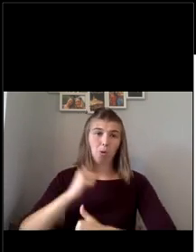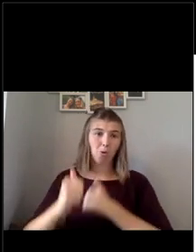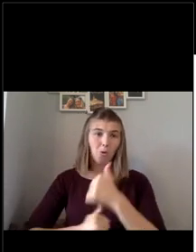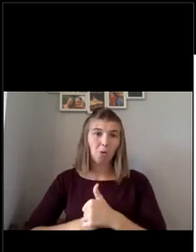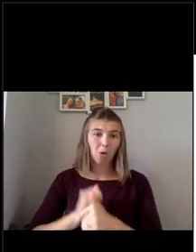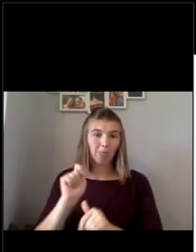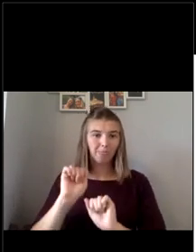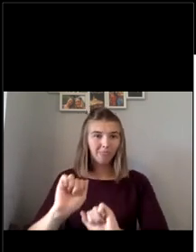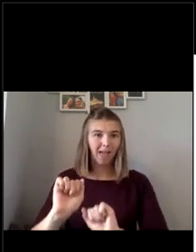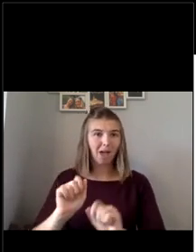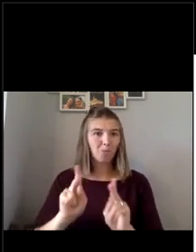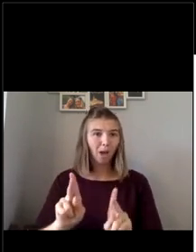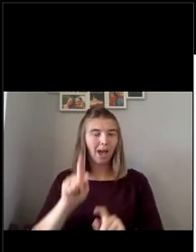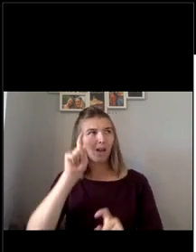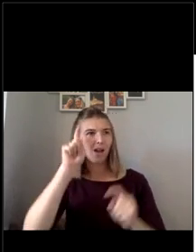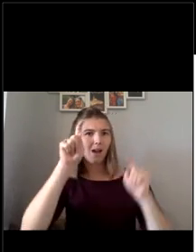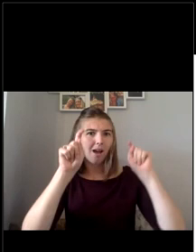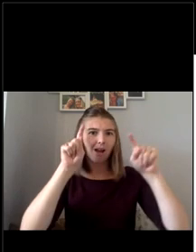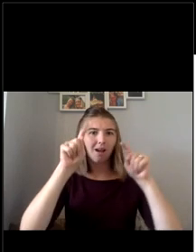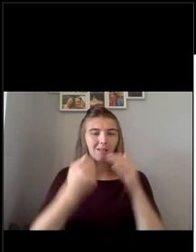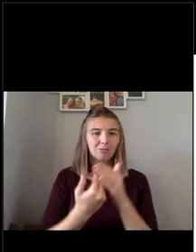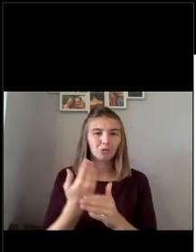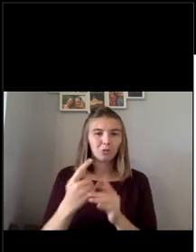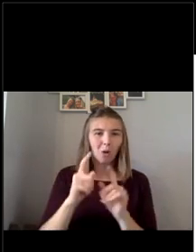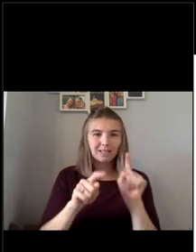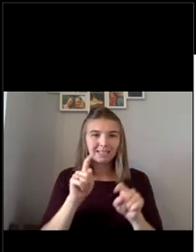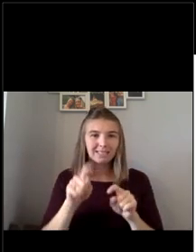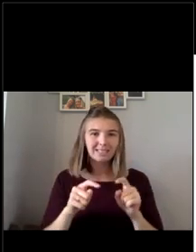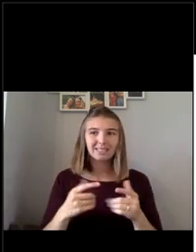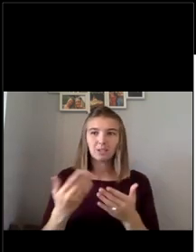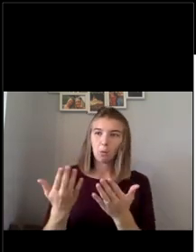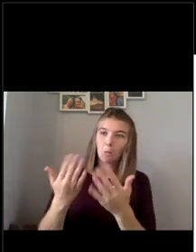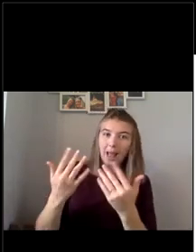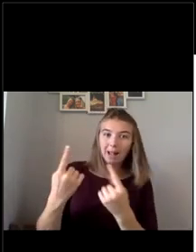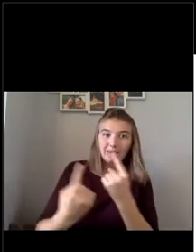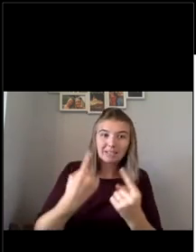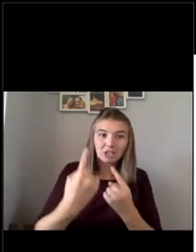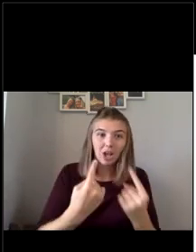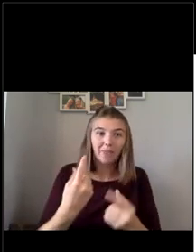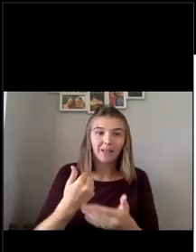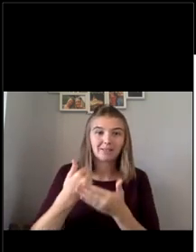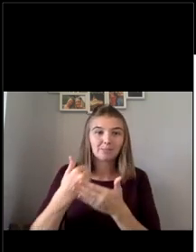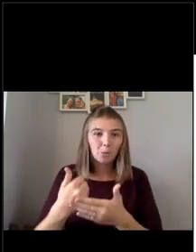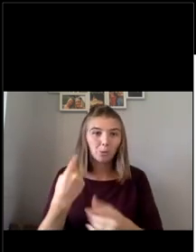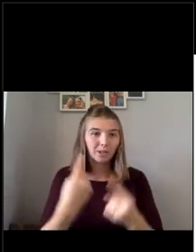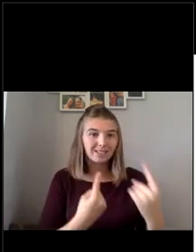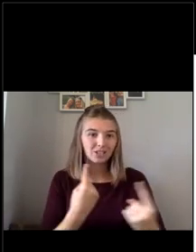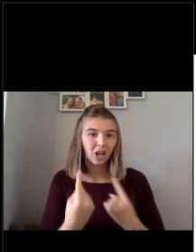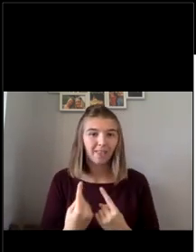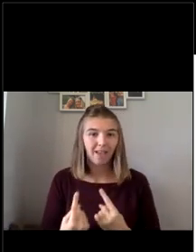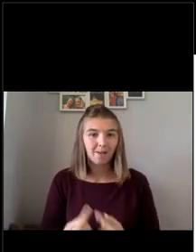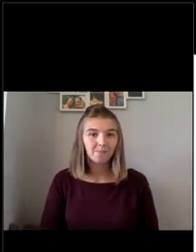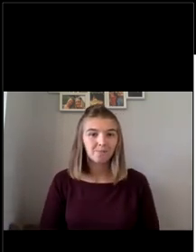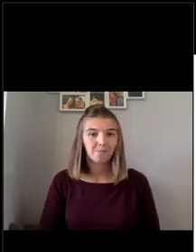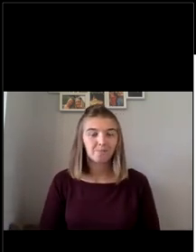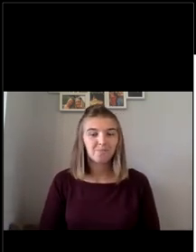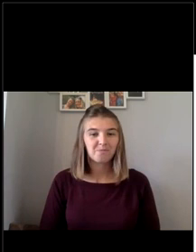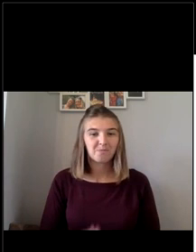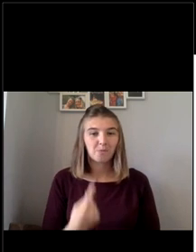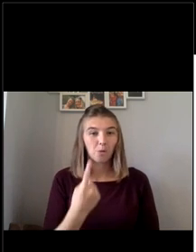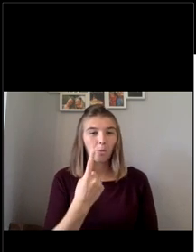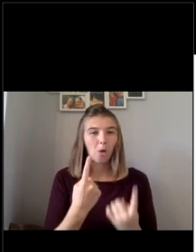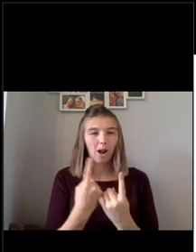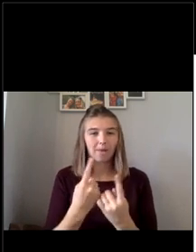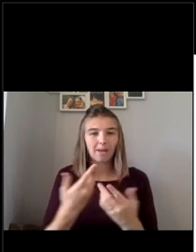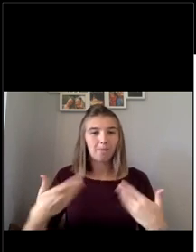initiative to make it a very welcoming atmosphere for each other. And something that we did discuss before the COVID shutdown happened is that where every